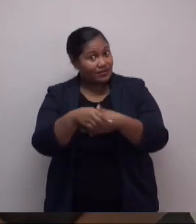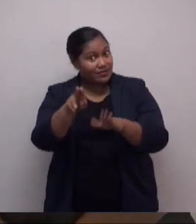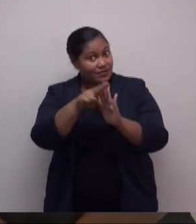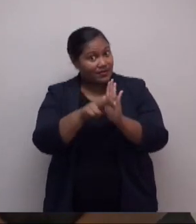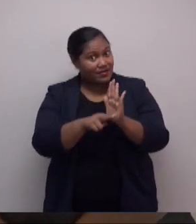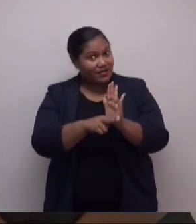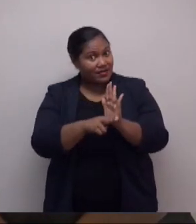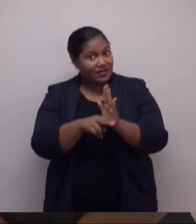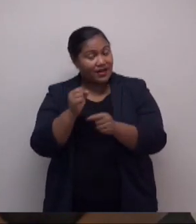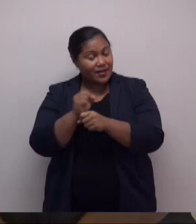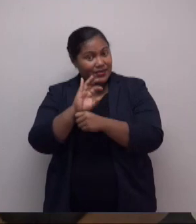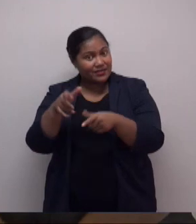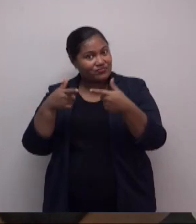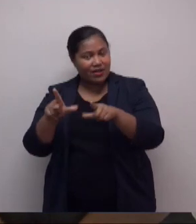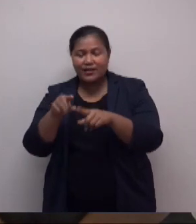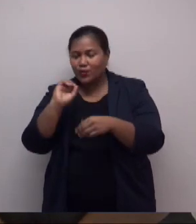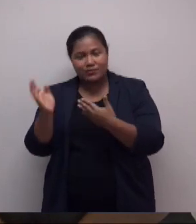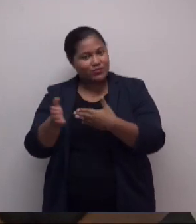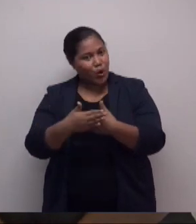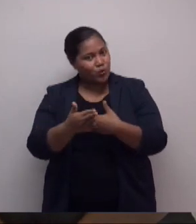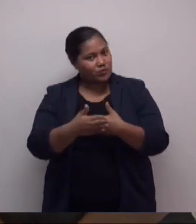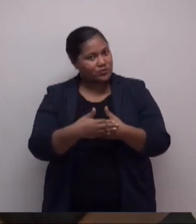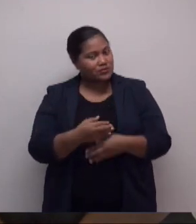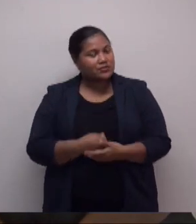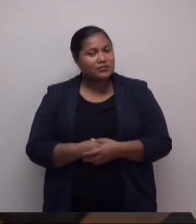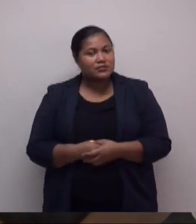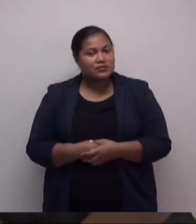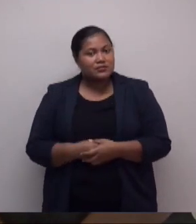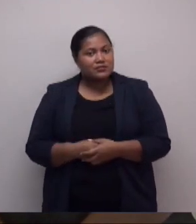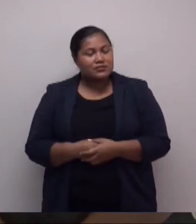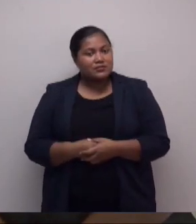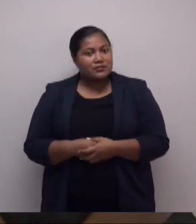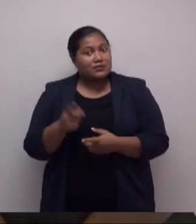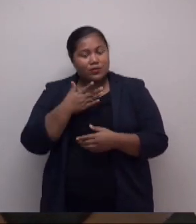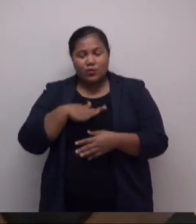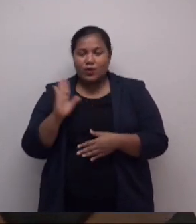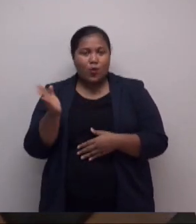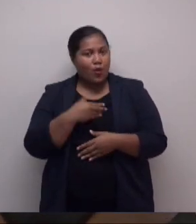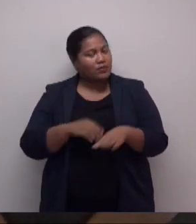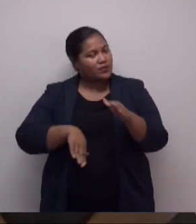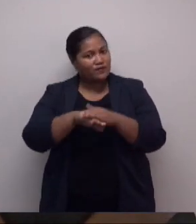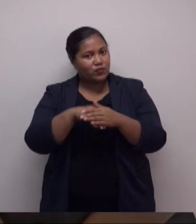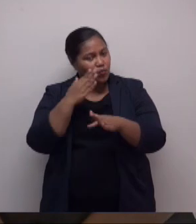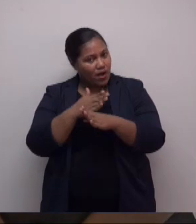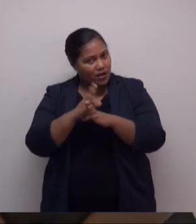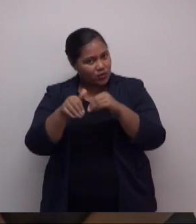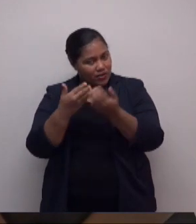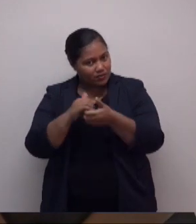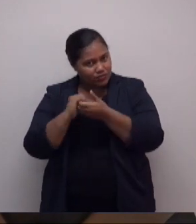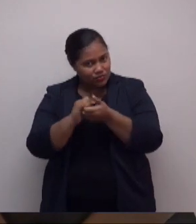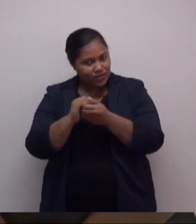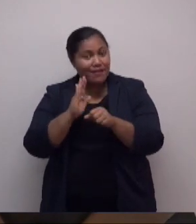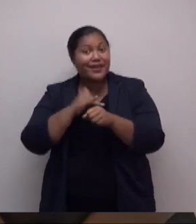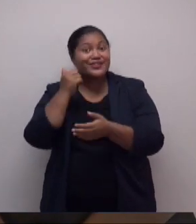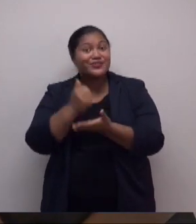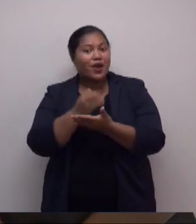tour operators to be shut down. We're counting on the full cooperation of our tourism industry to ensure that